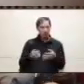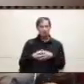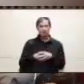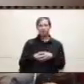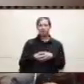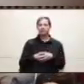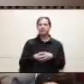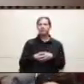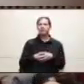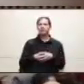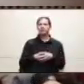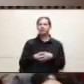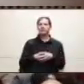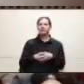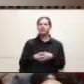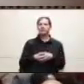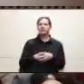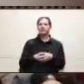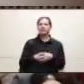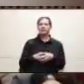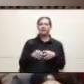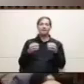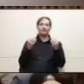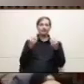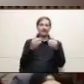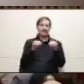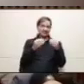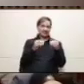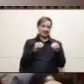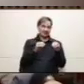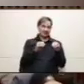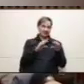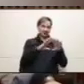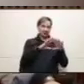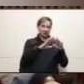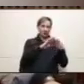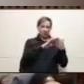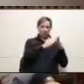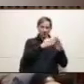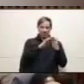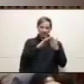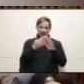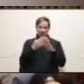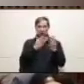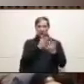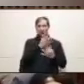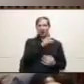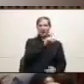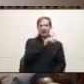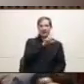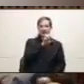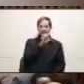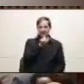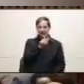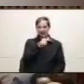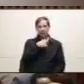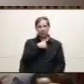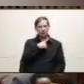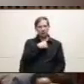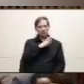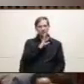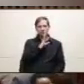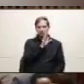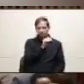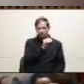now the business community, which through LED we convened with them, and we have asked them to